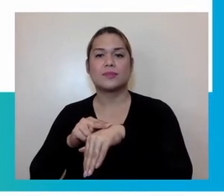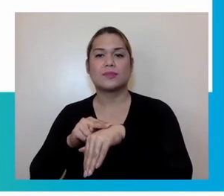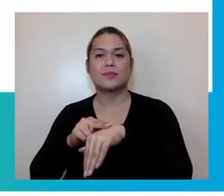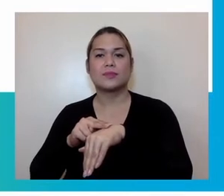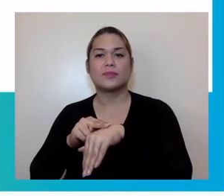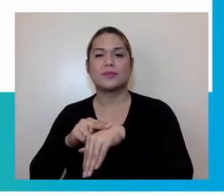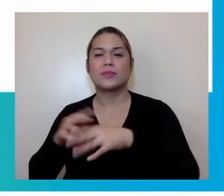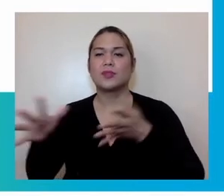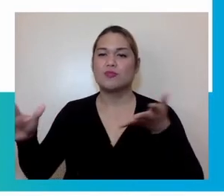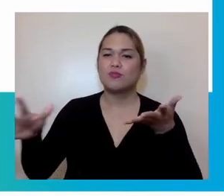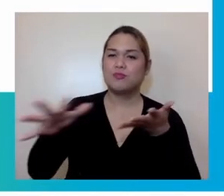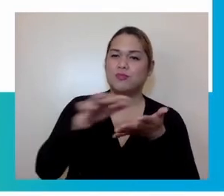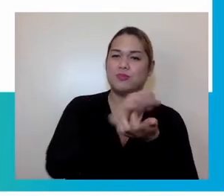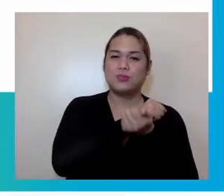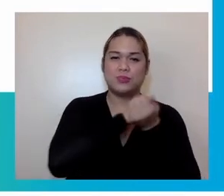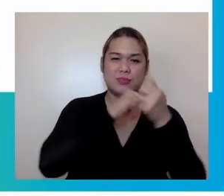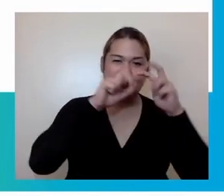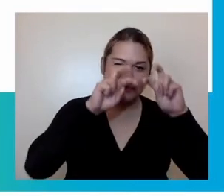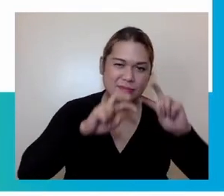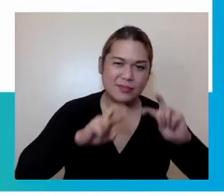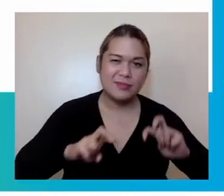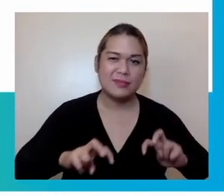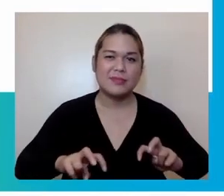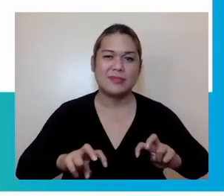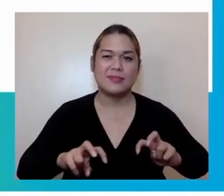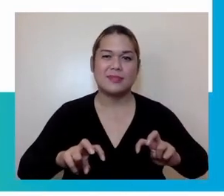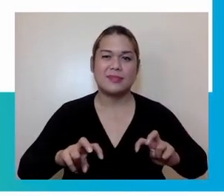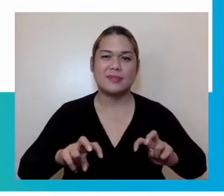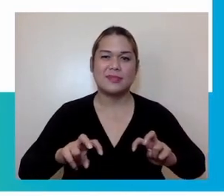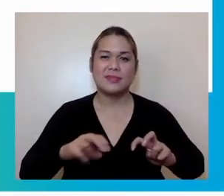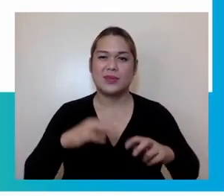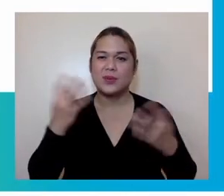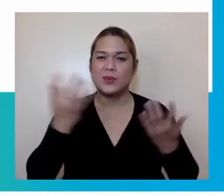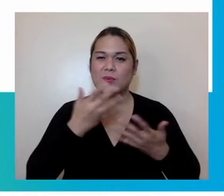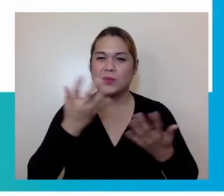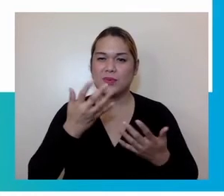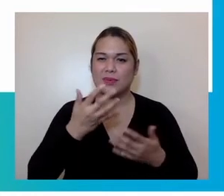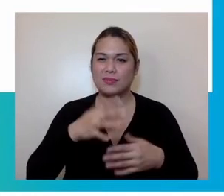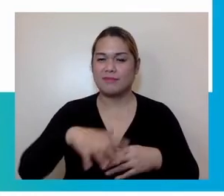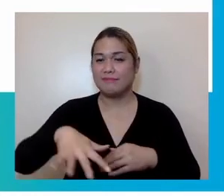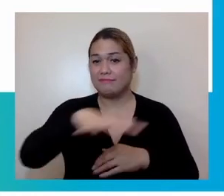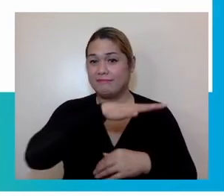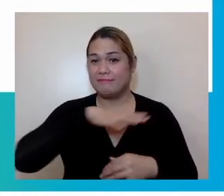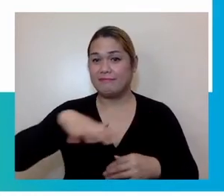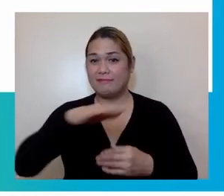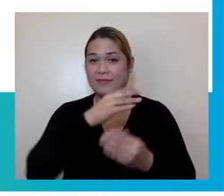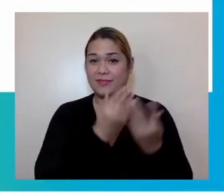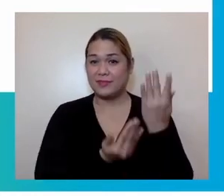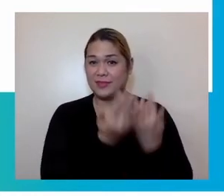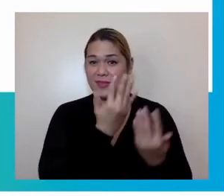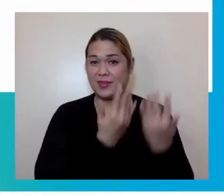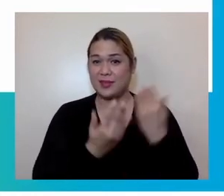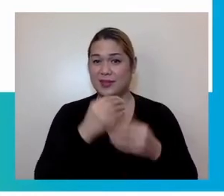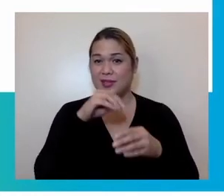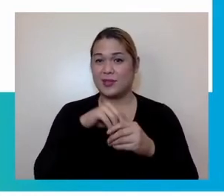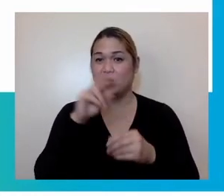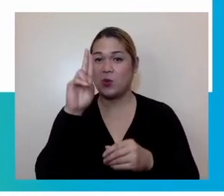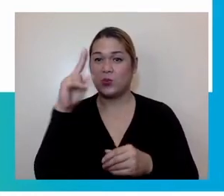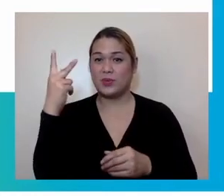for example, compared the average fossil carbon intensity of UK incineration with